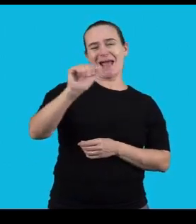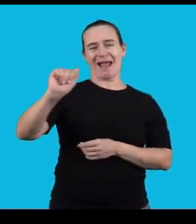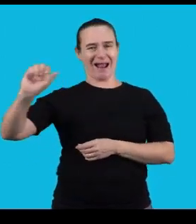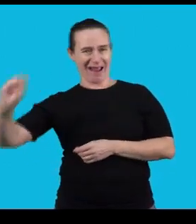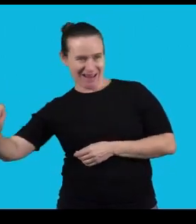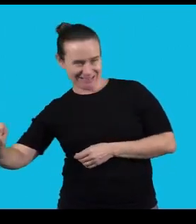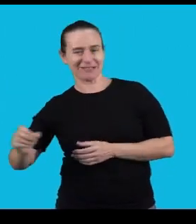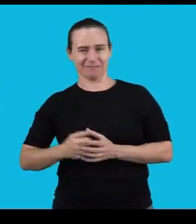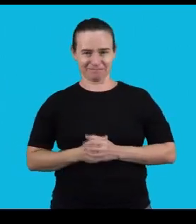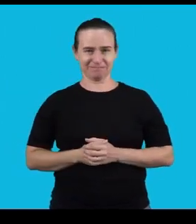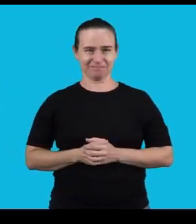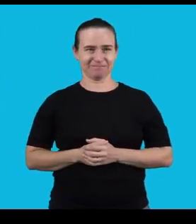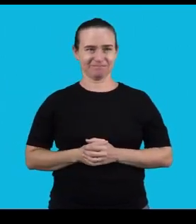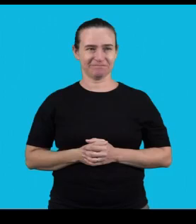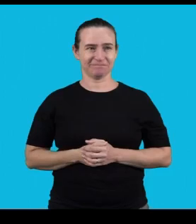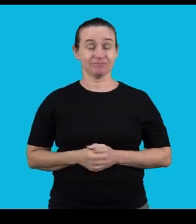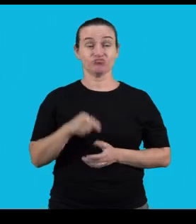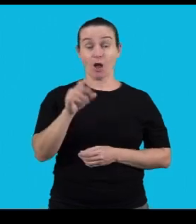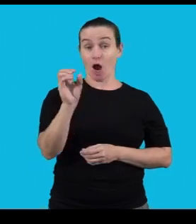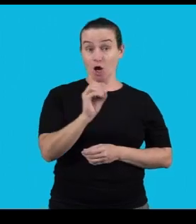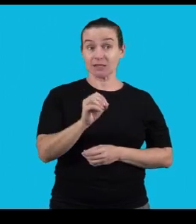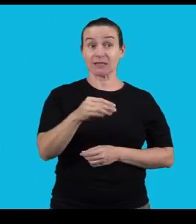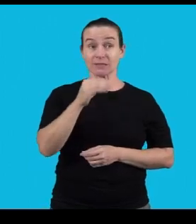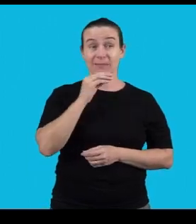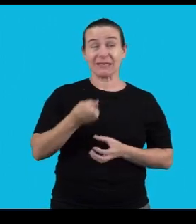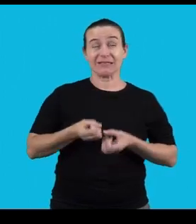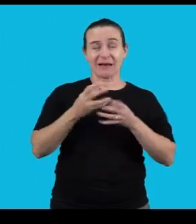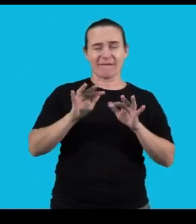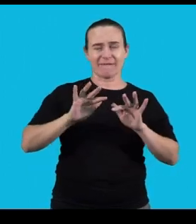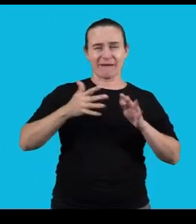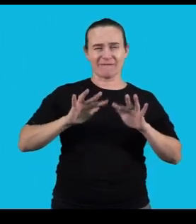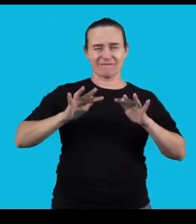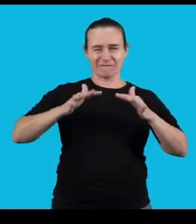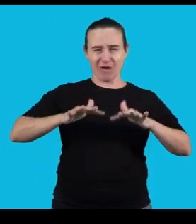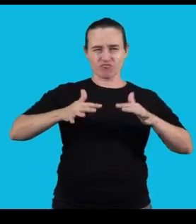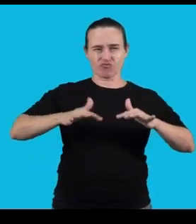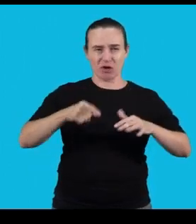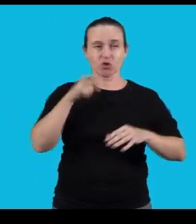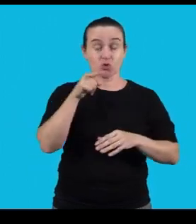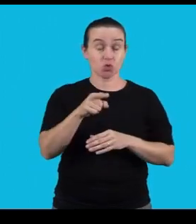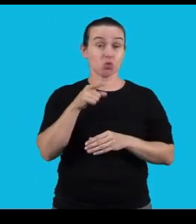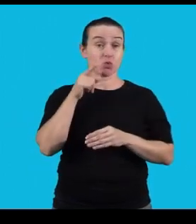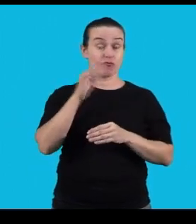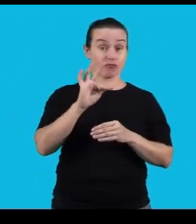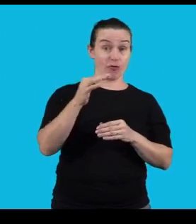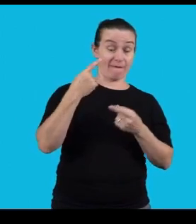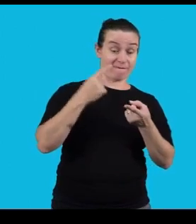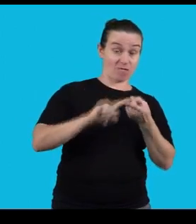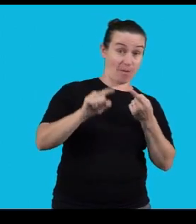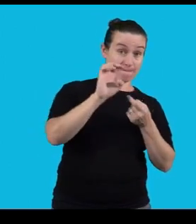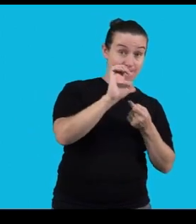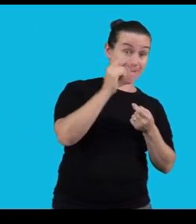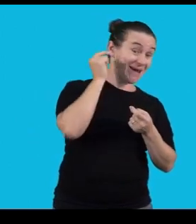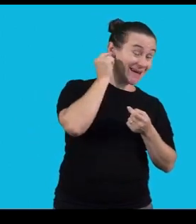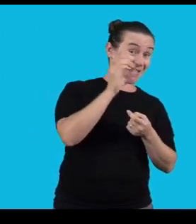hammer, anvil, and stirrup. And ossicles, they transmit vibrations from the eardrum to the inner ear. This is